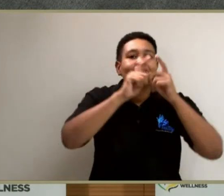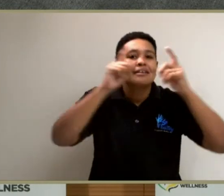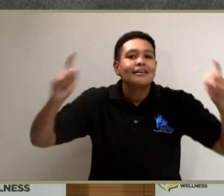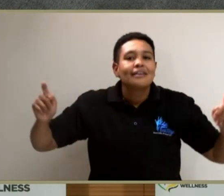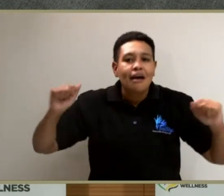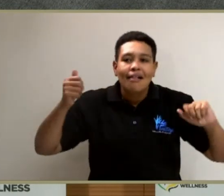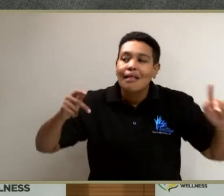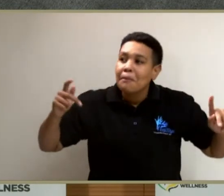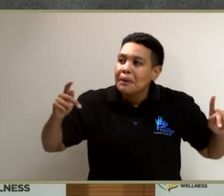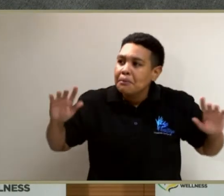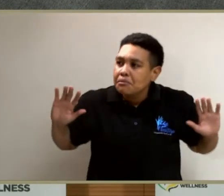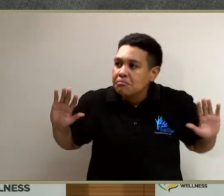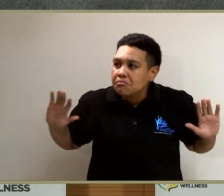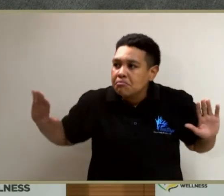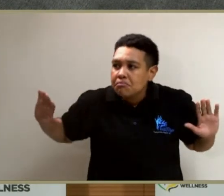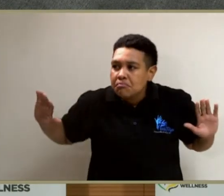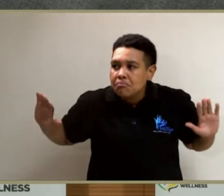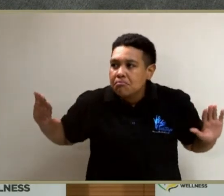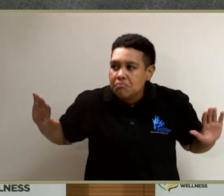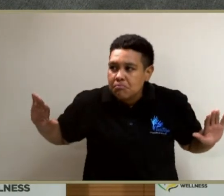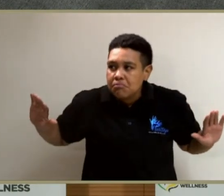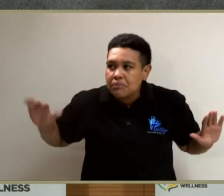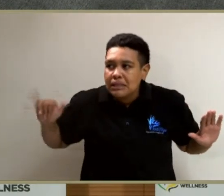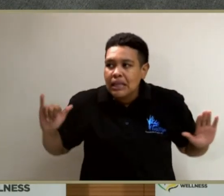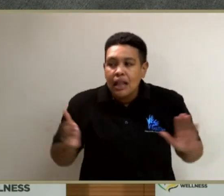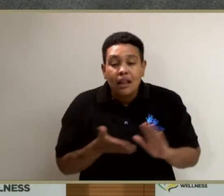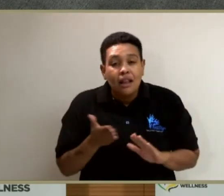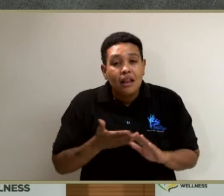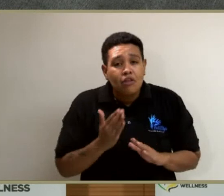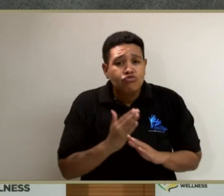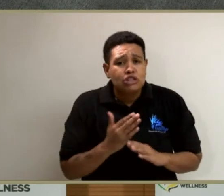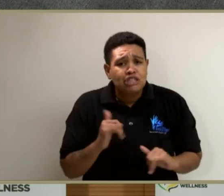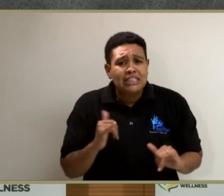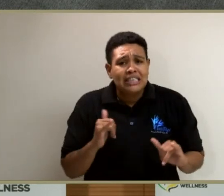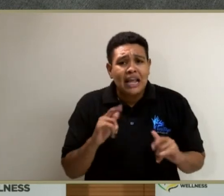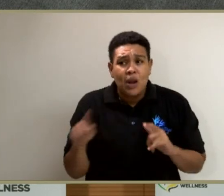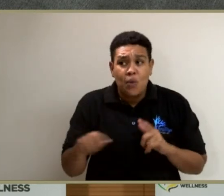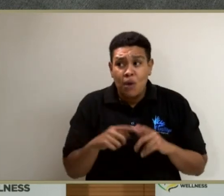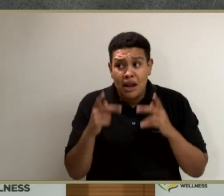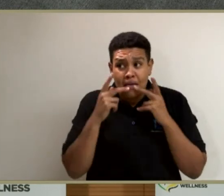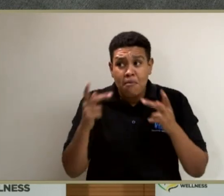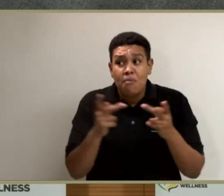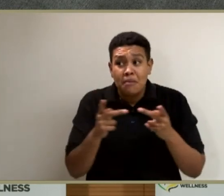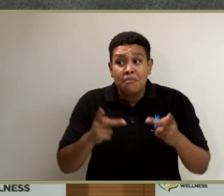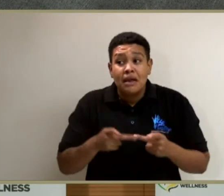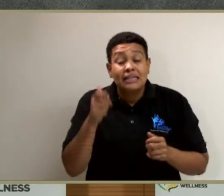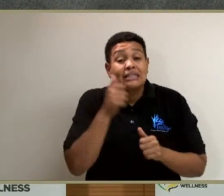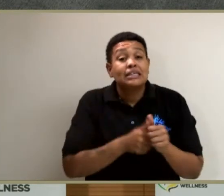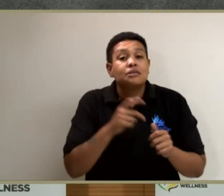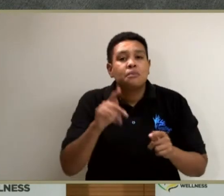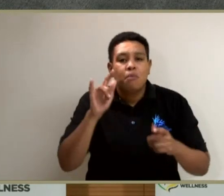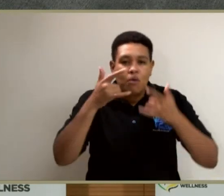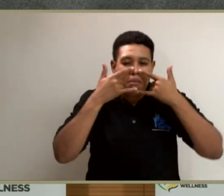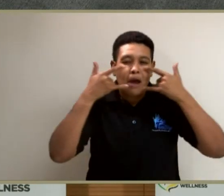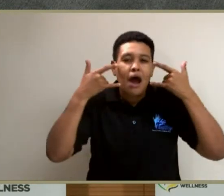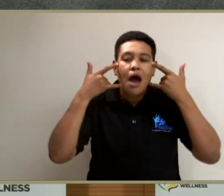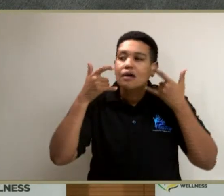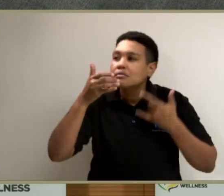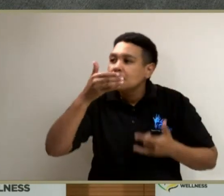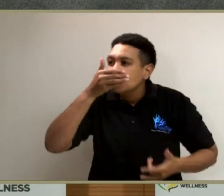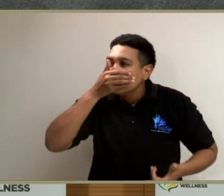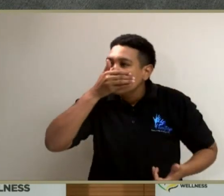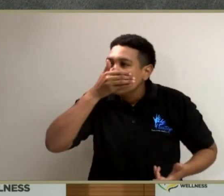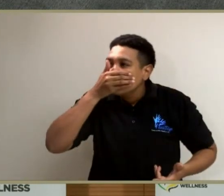other persons. That is in place. It's a restriction. When in a public place, each person shall wear a mask fitted to that